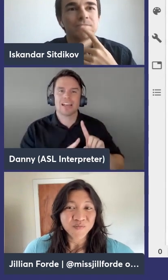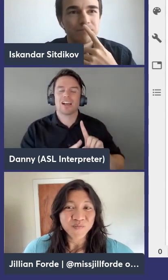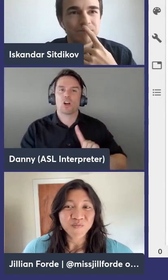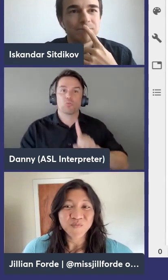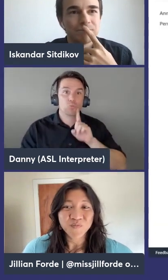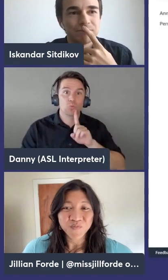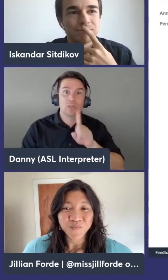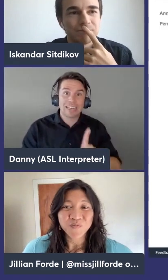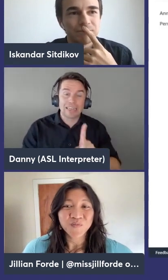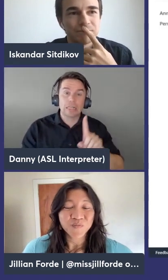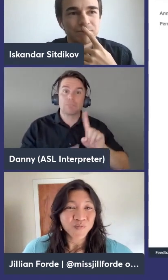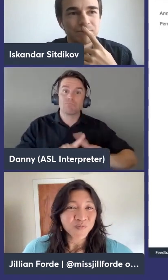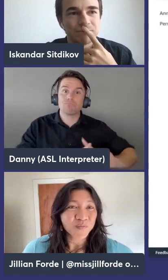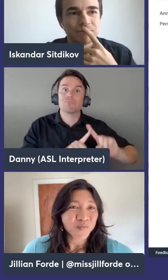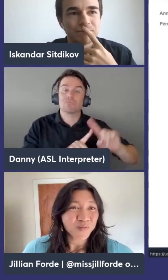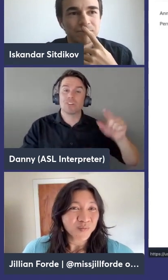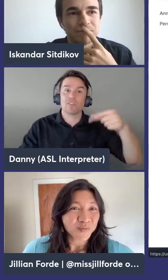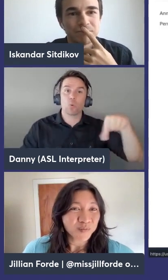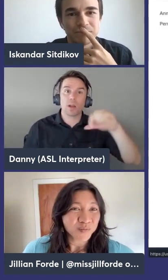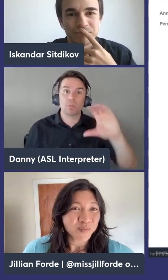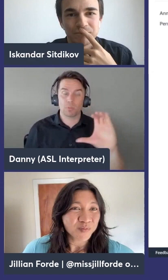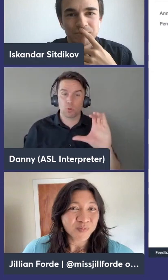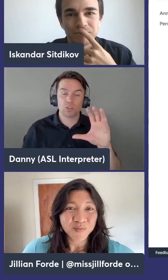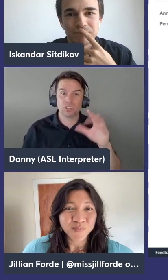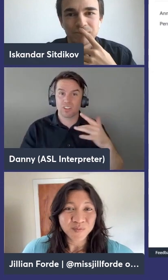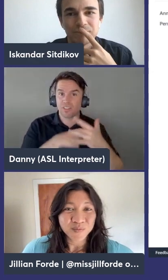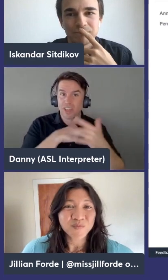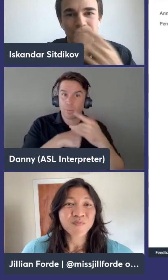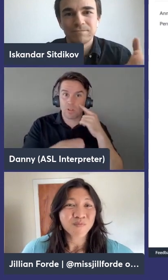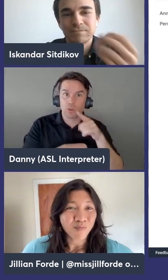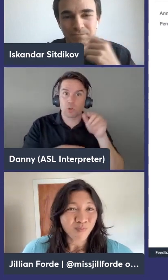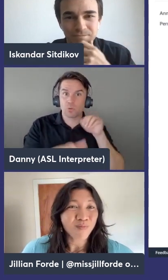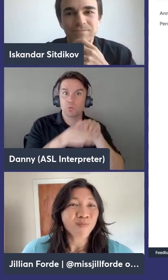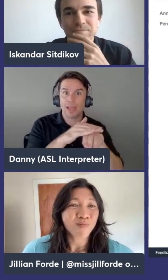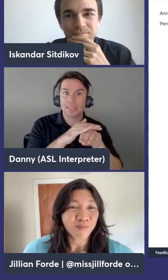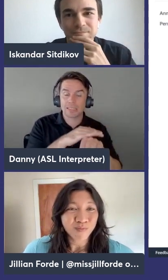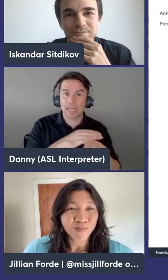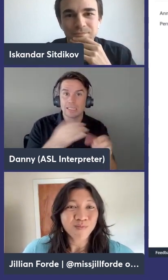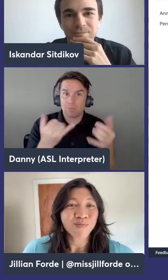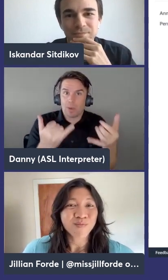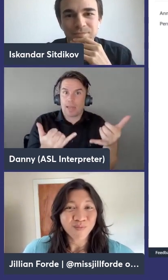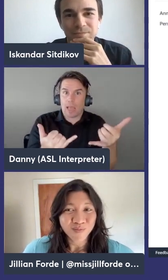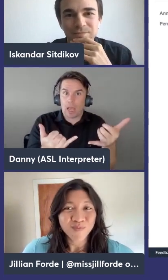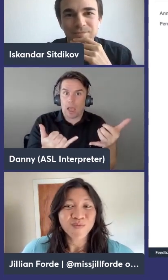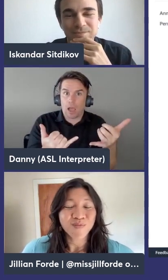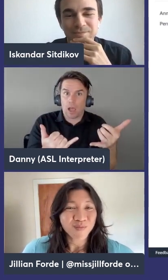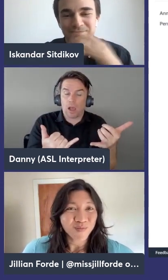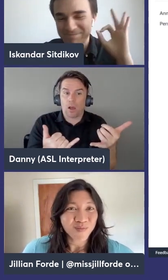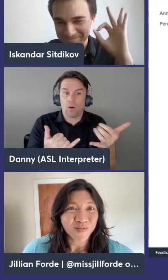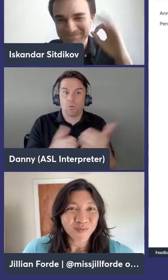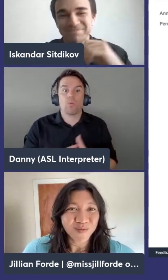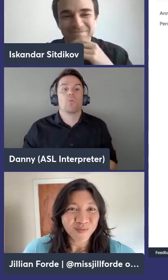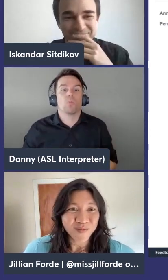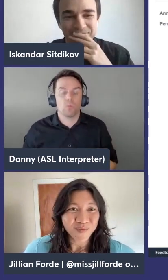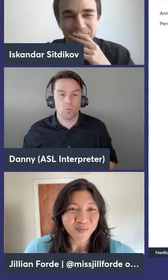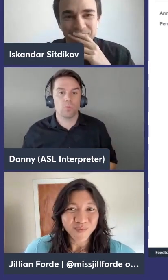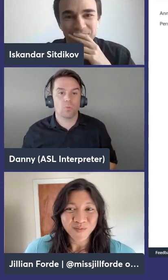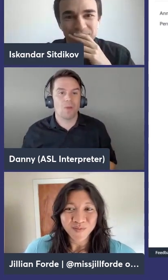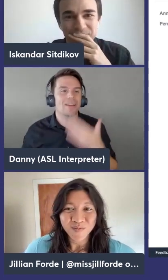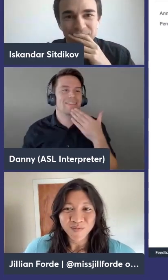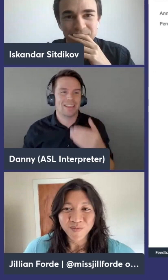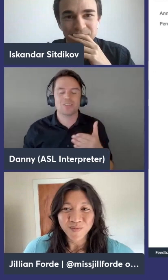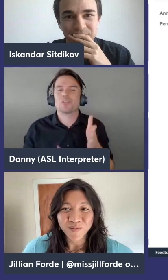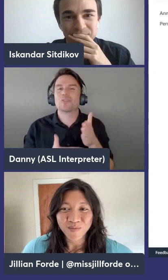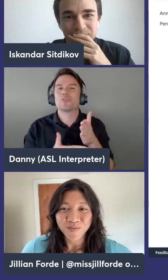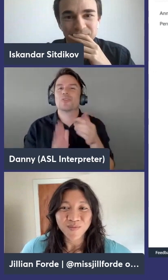are available to be accessed right now. And exactly, yeah, thanks to Scanner, he's showing the devices